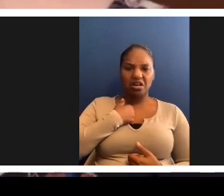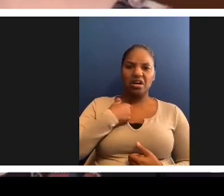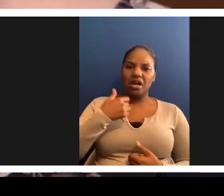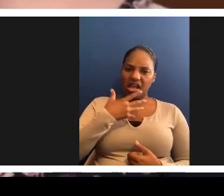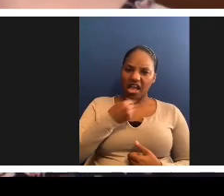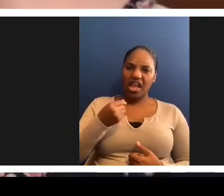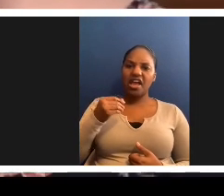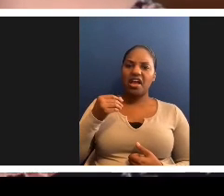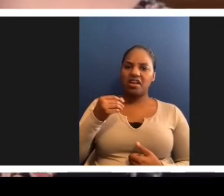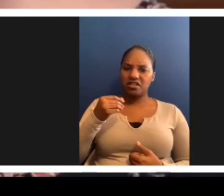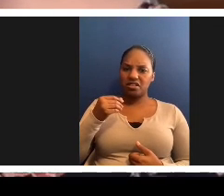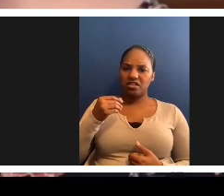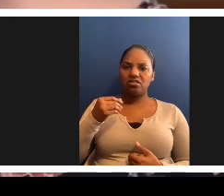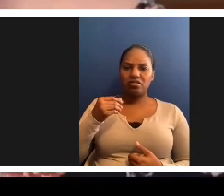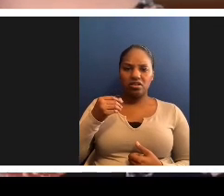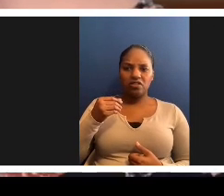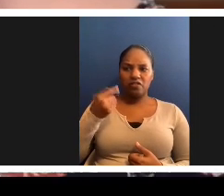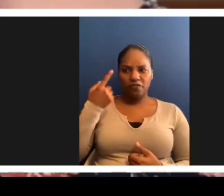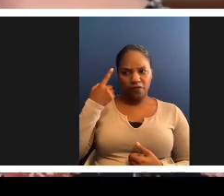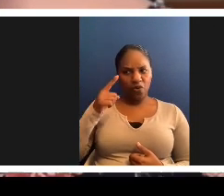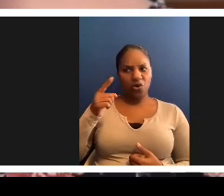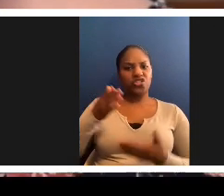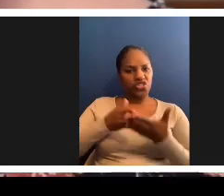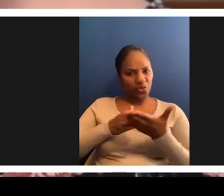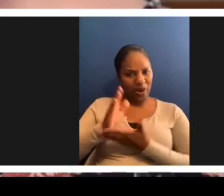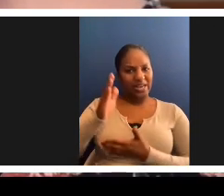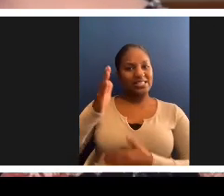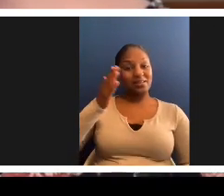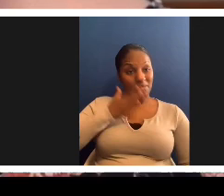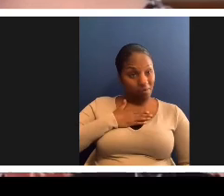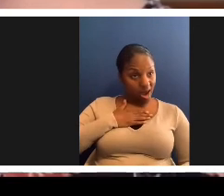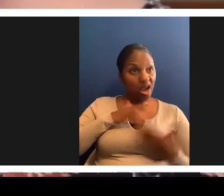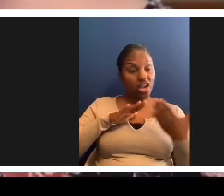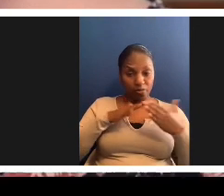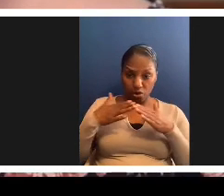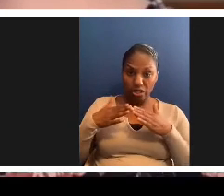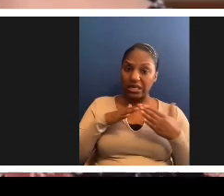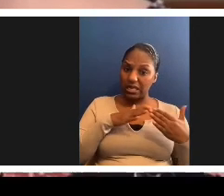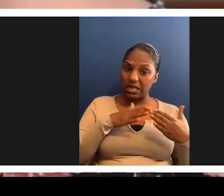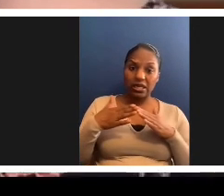the rights of my community.